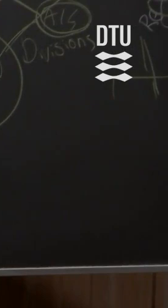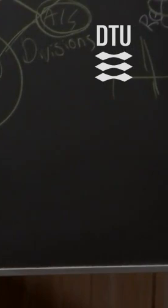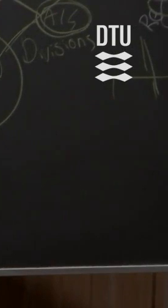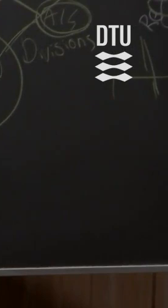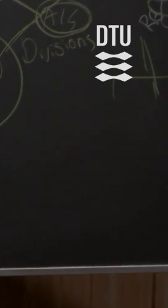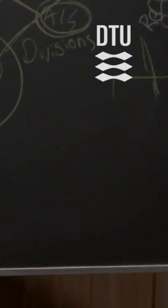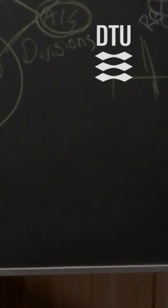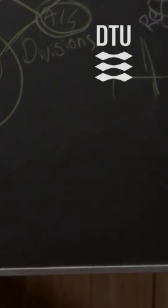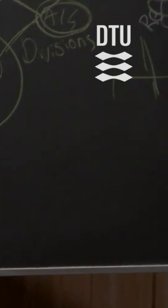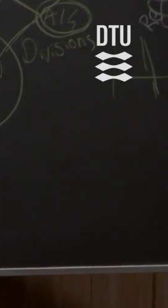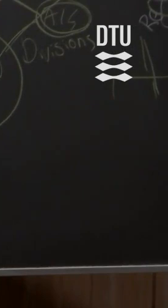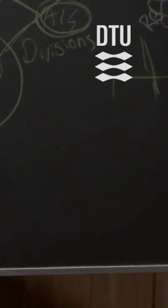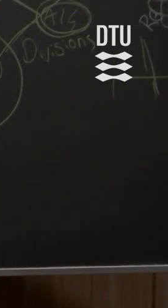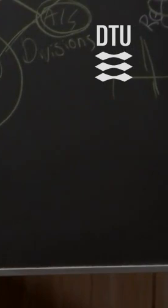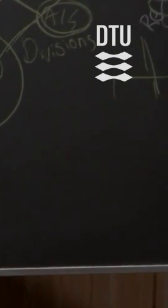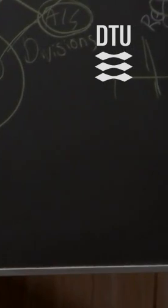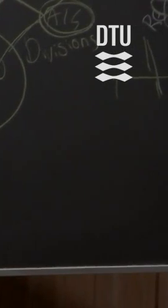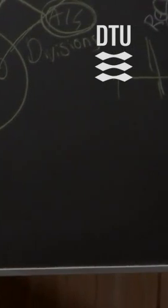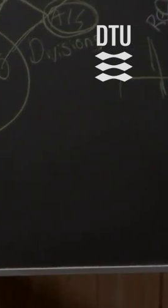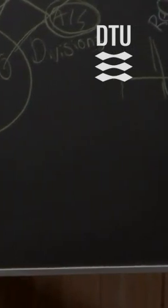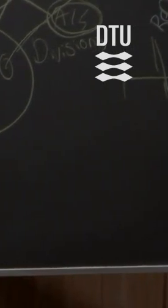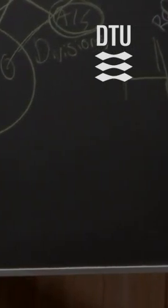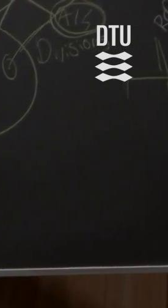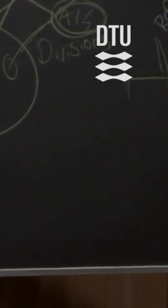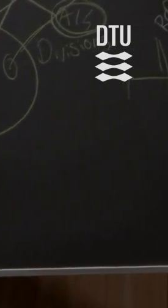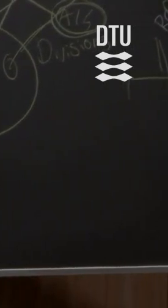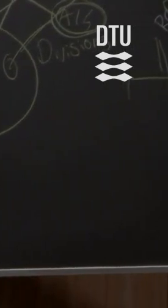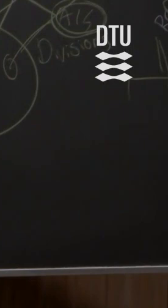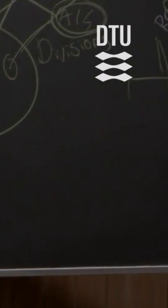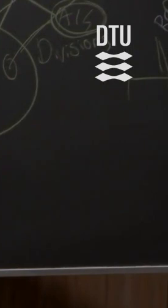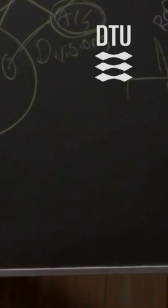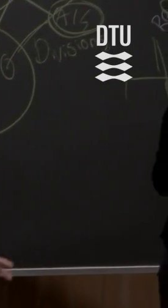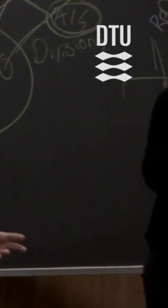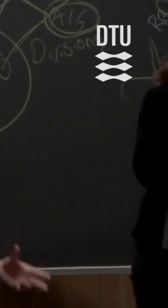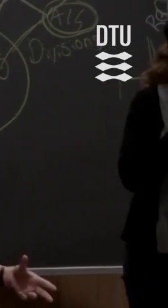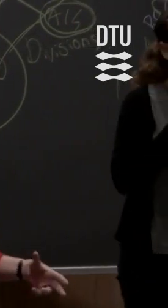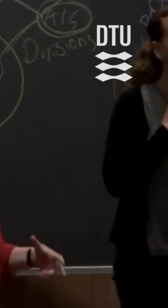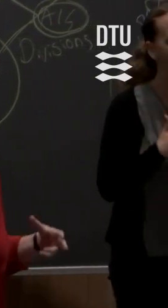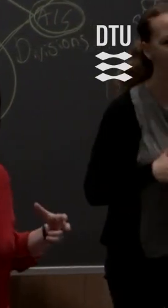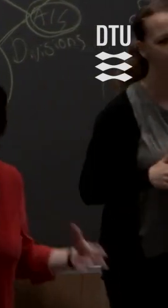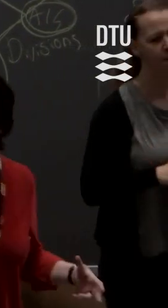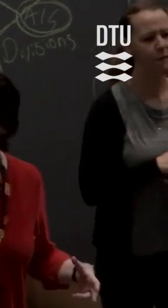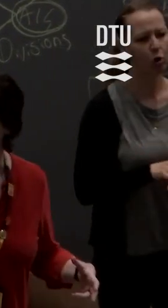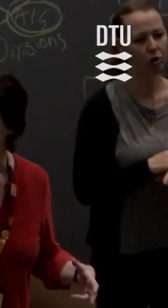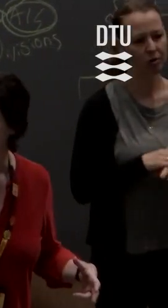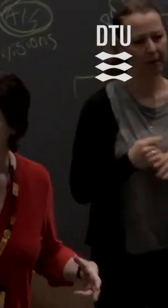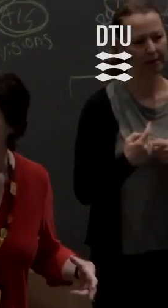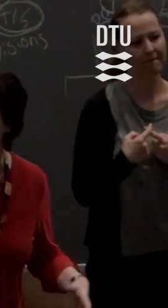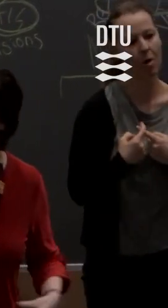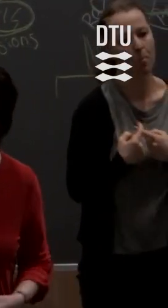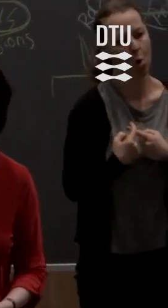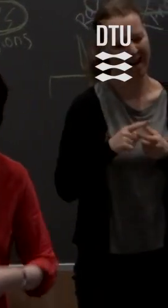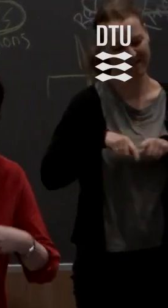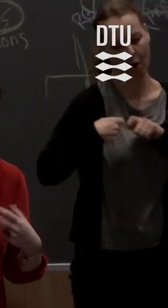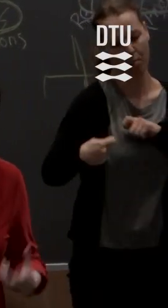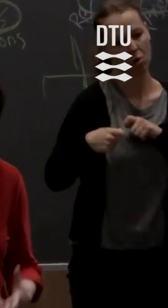which kind of feeling we make with the customer. Because if we want to have emotionally engaged customers, they